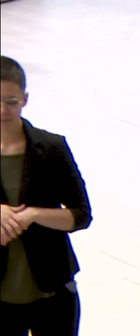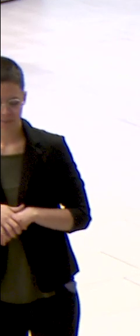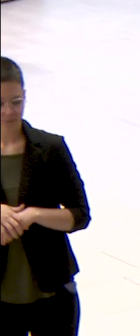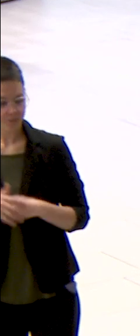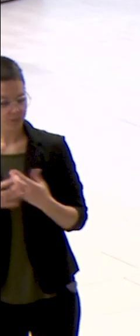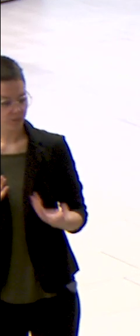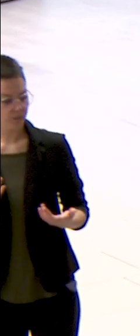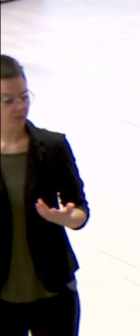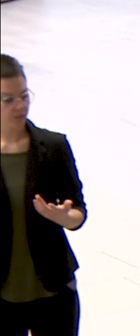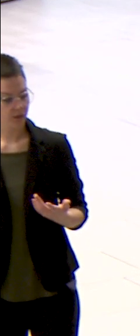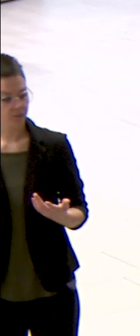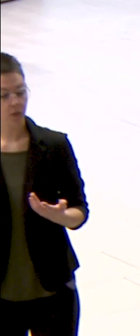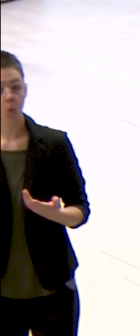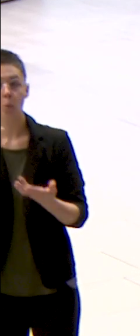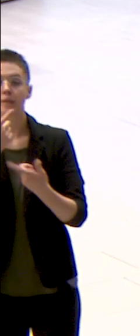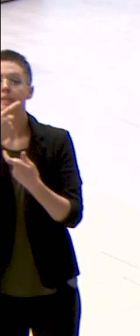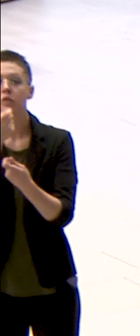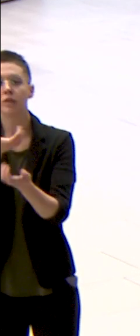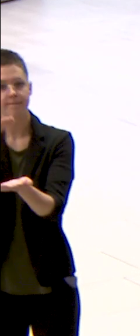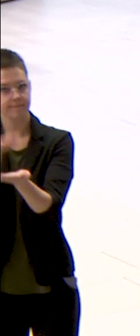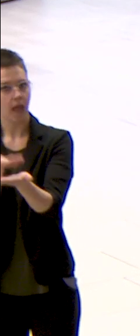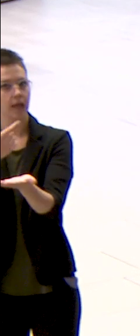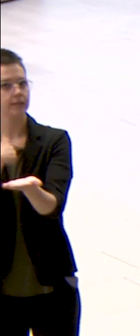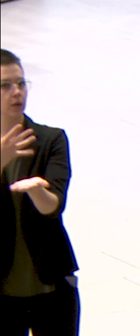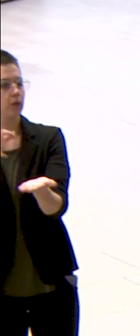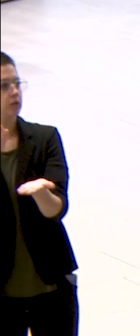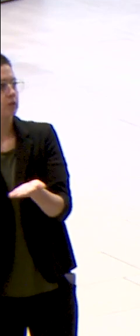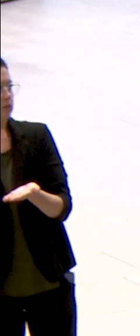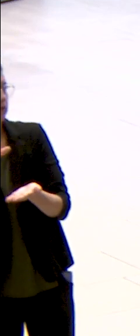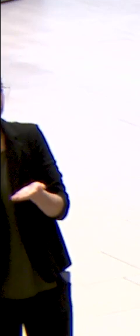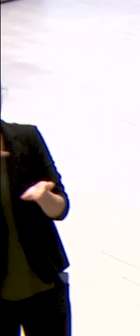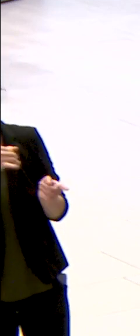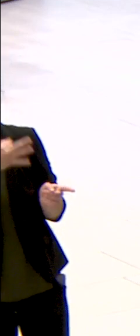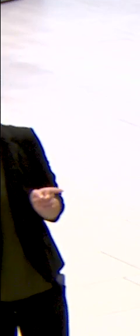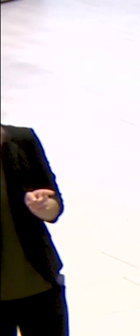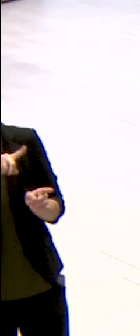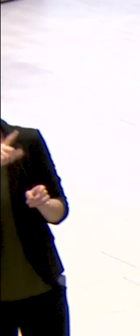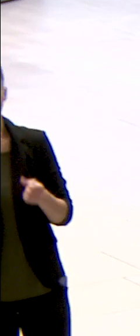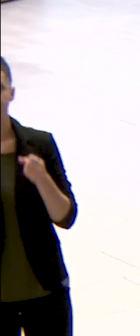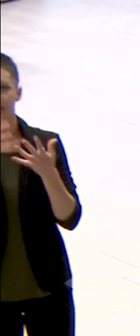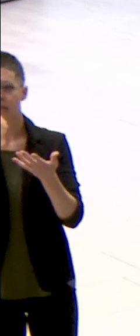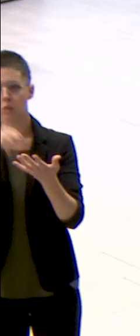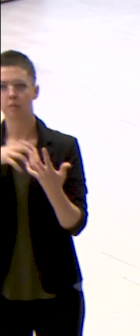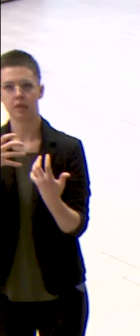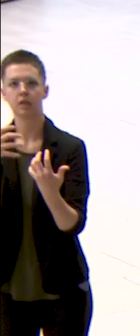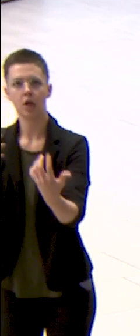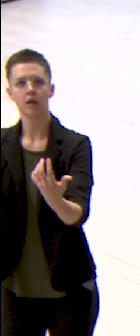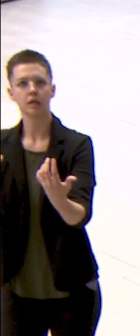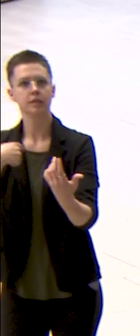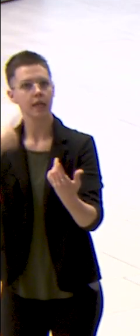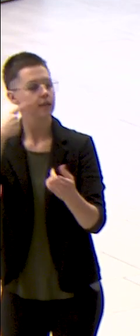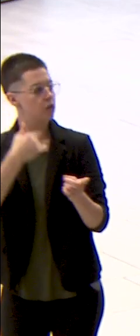Any other, one interesting fact I think I'd like to touch on, if you don't mind, because there's a lot of women in the audience. I think you have a